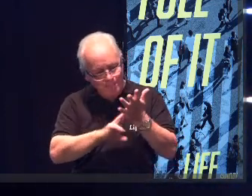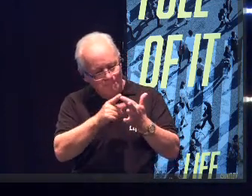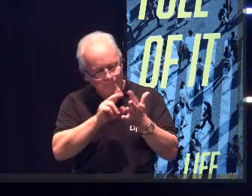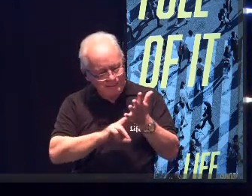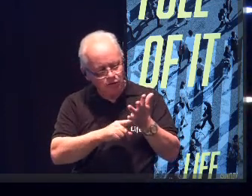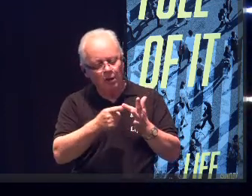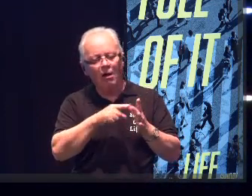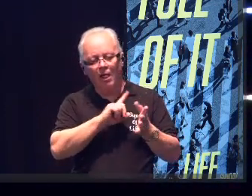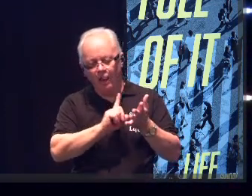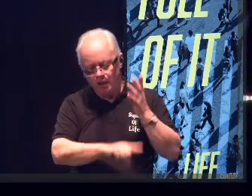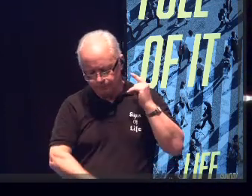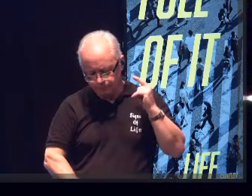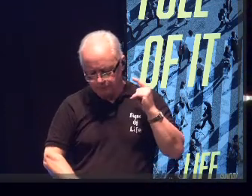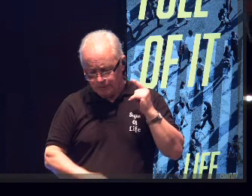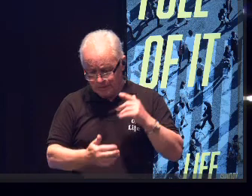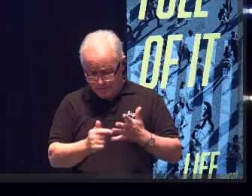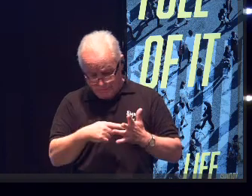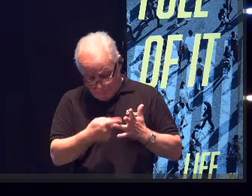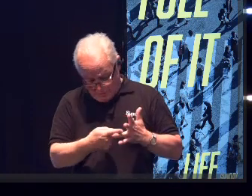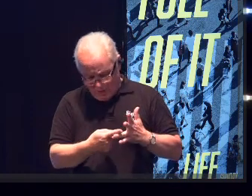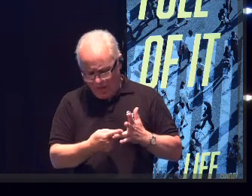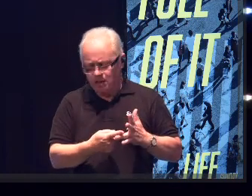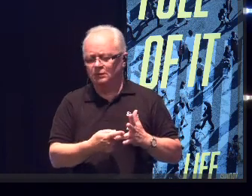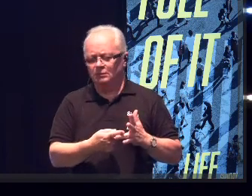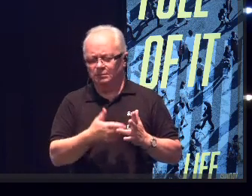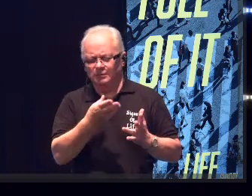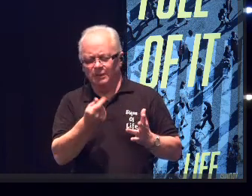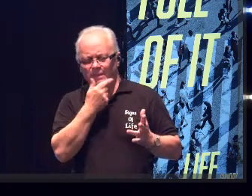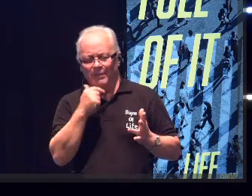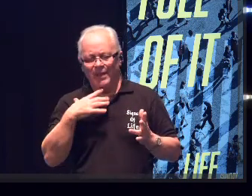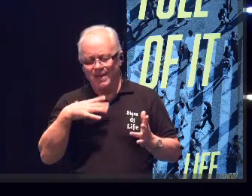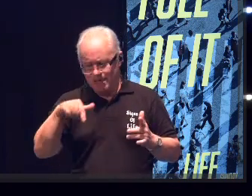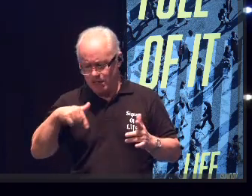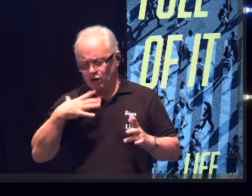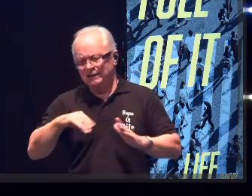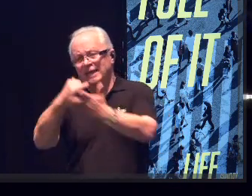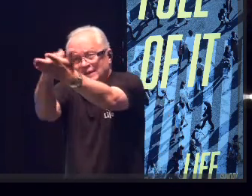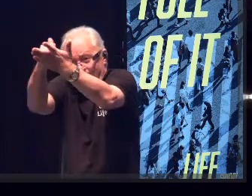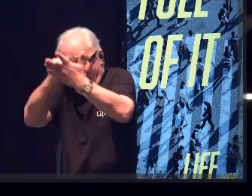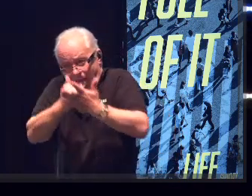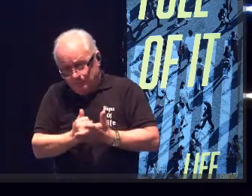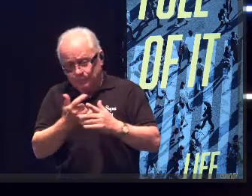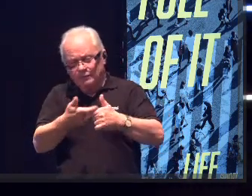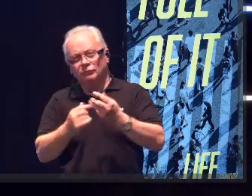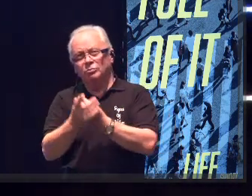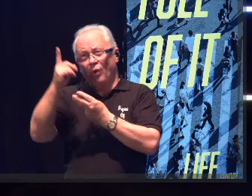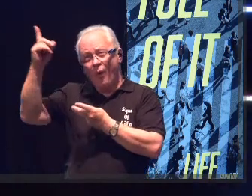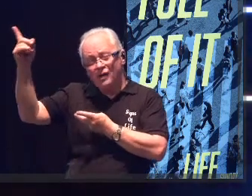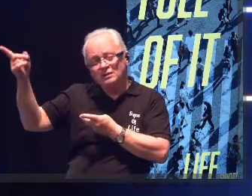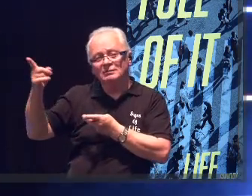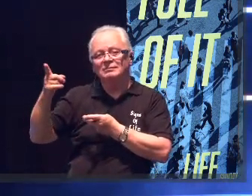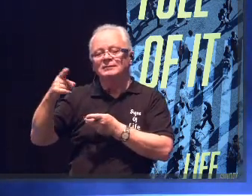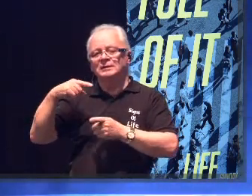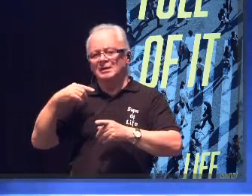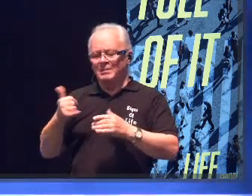Maybe there's some of us here this morning that need a bit of help from God to actually say some things that are true. Maybe we've been being far